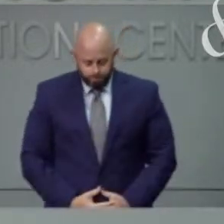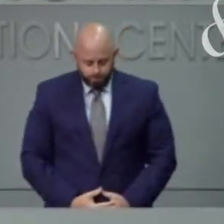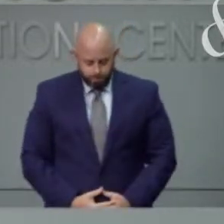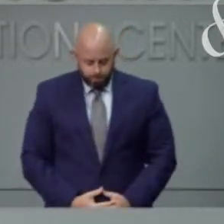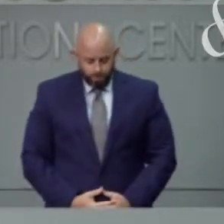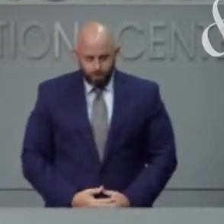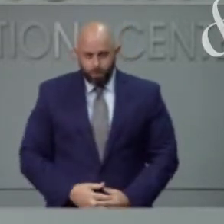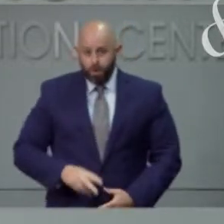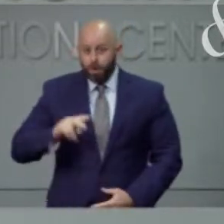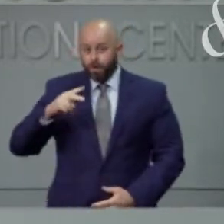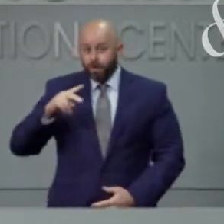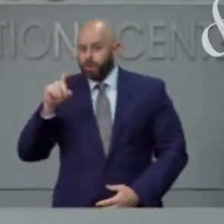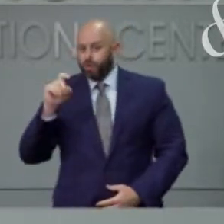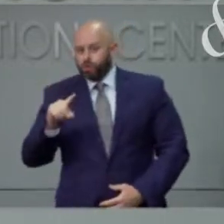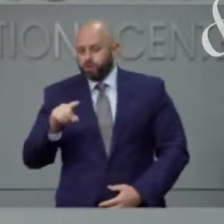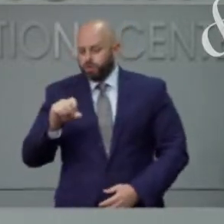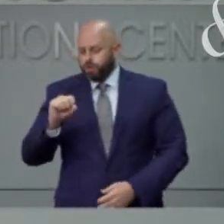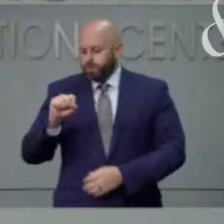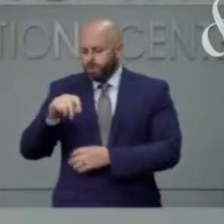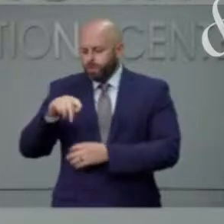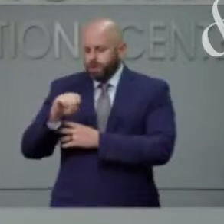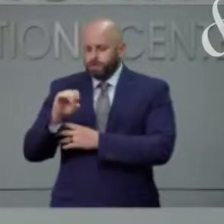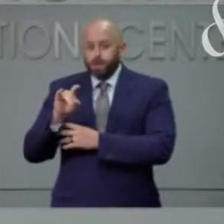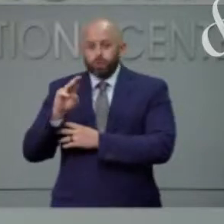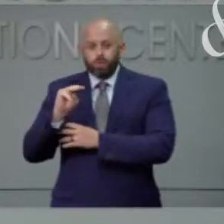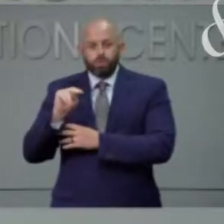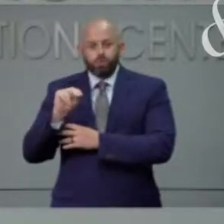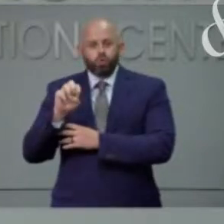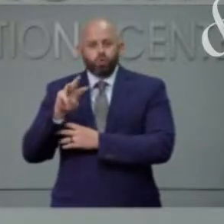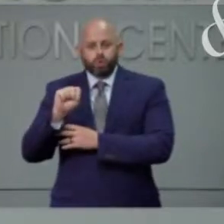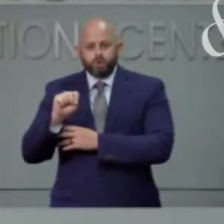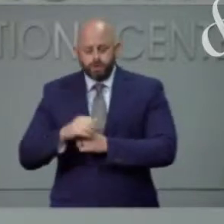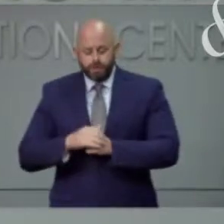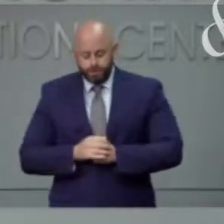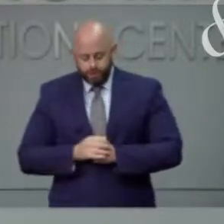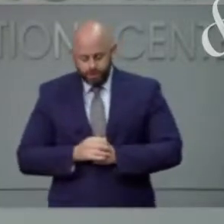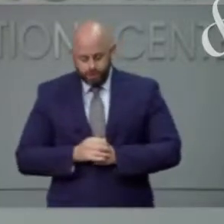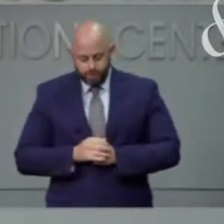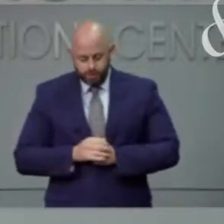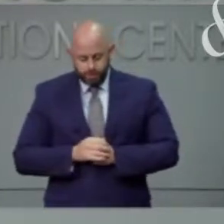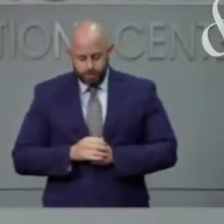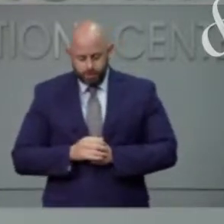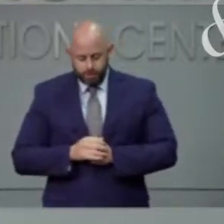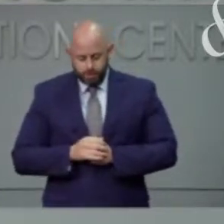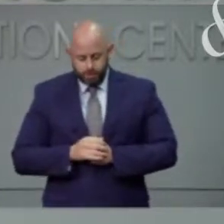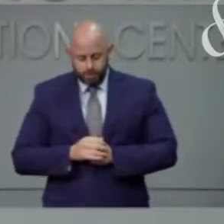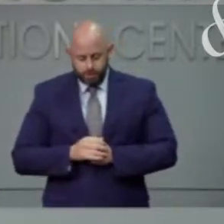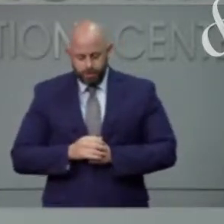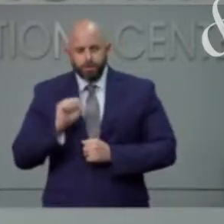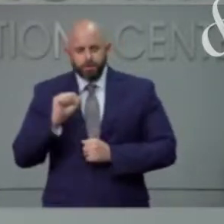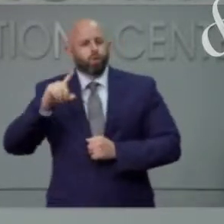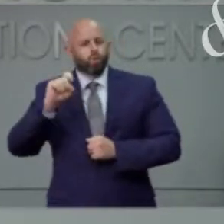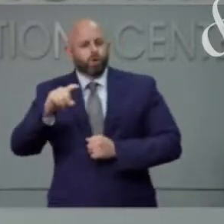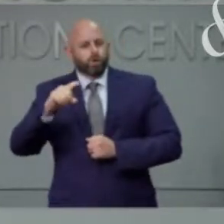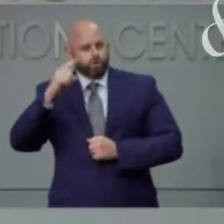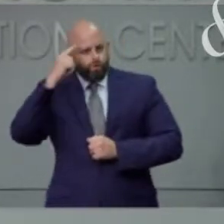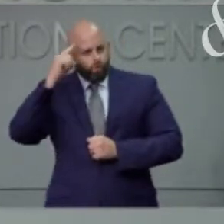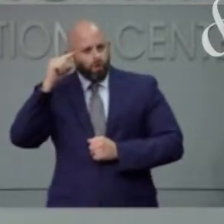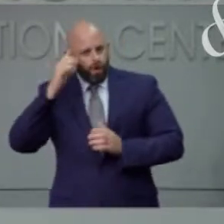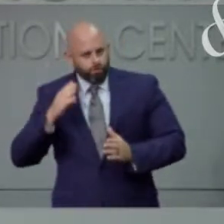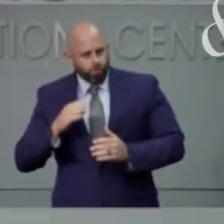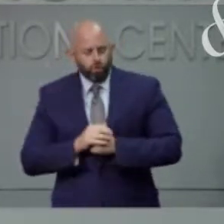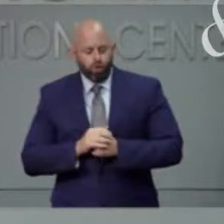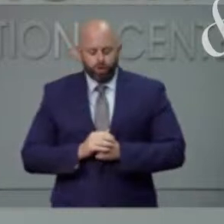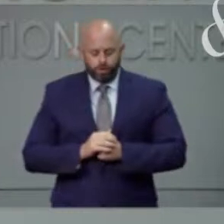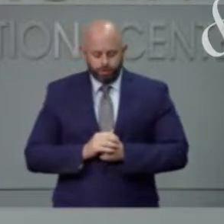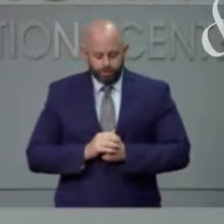Follow-up, Sharon Van Zweeten, Spectrum News. Yes, another question for you, Governor. A lot of people listening to your call and